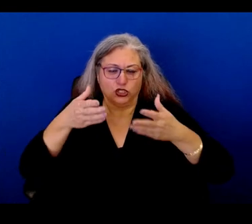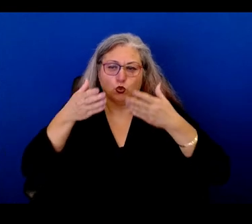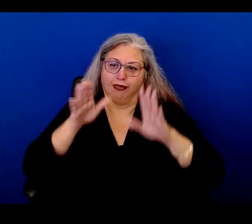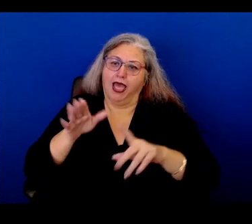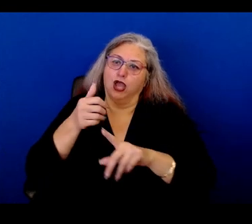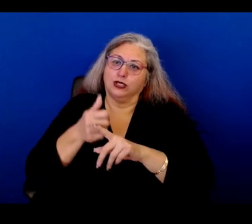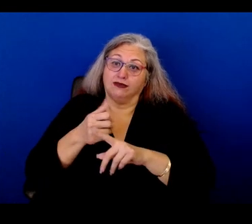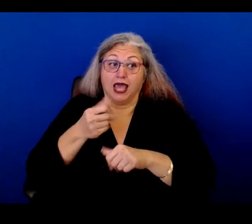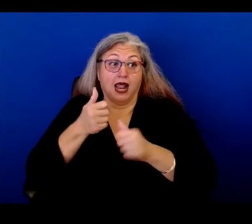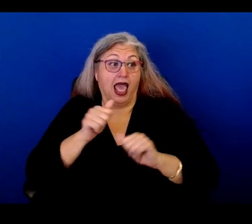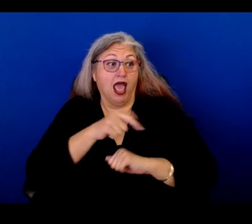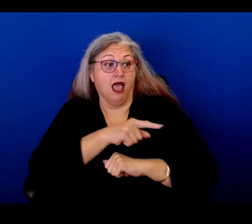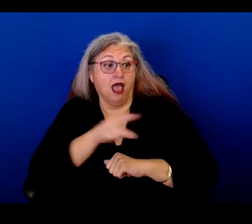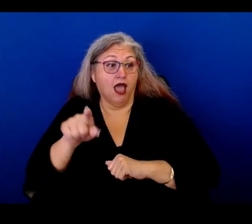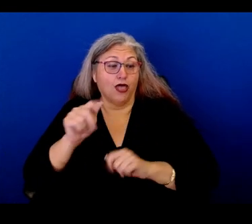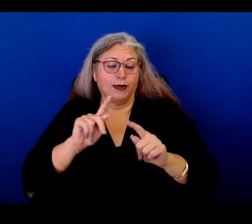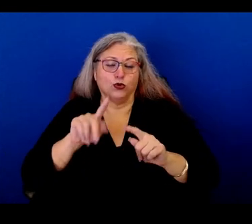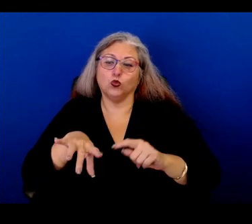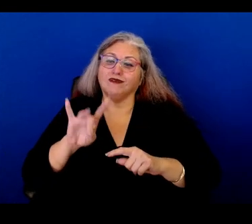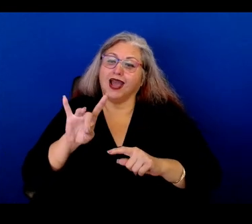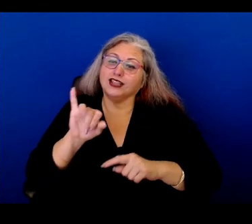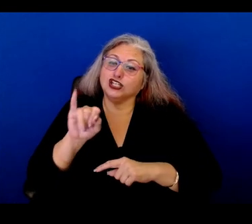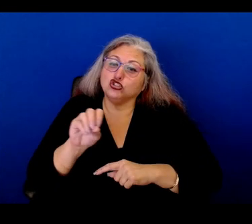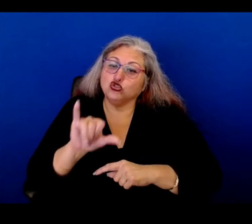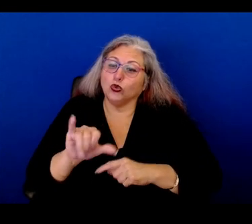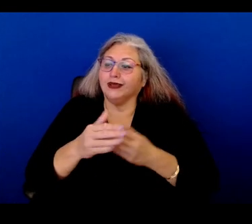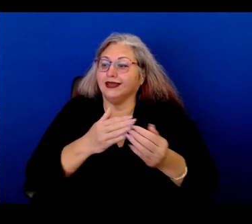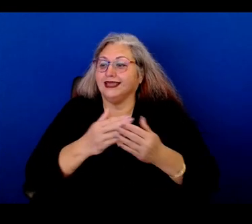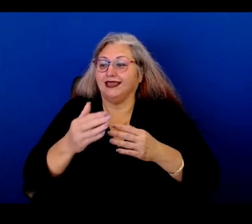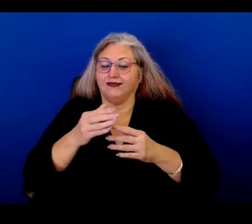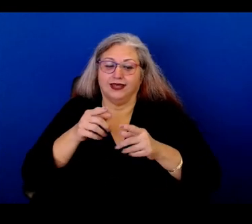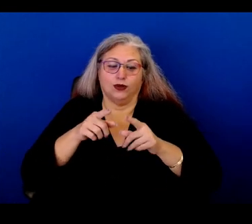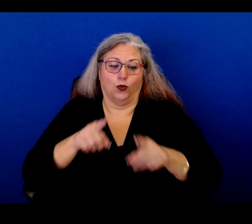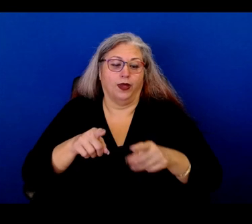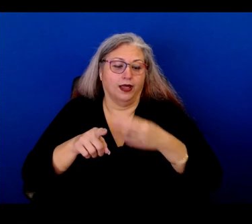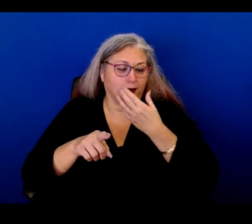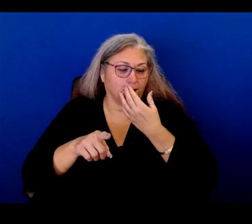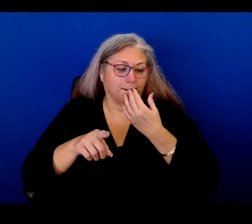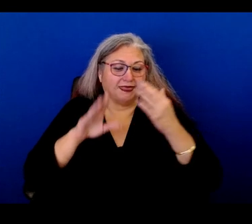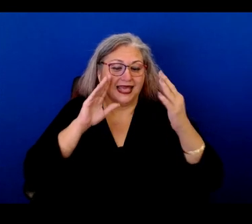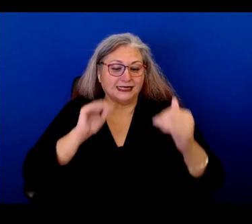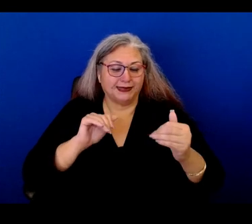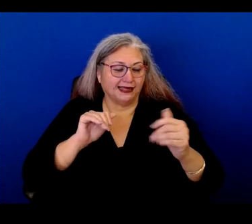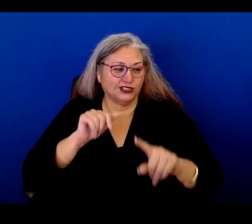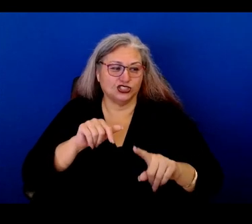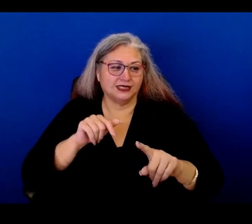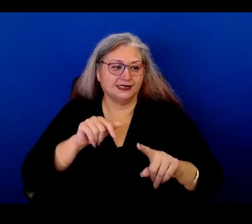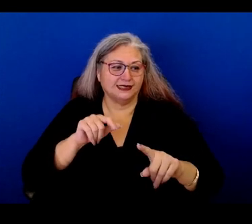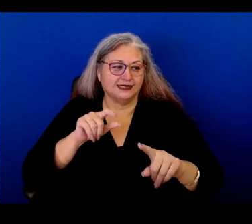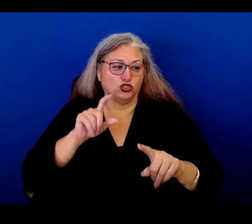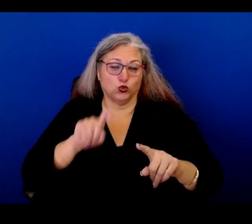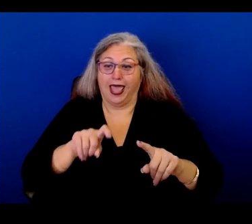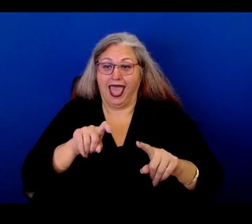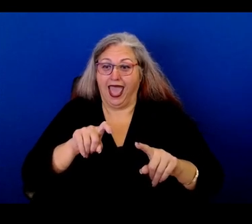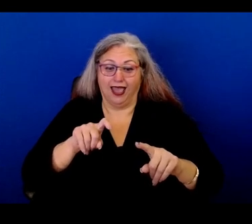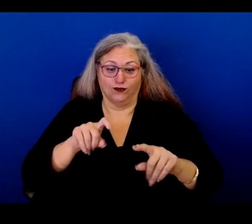and allowed yourself and allowed others to find joy, even when those expectations have to be